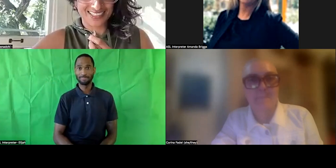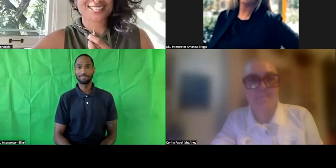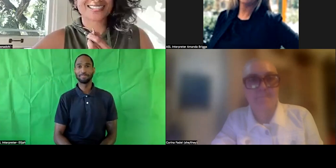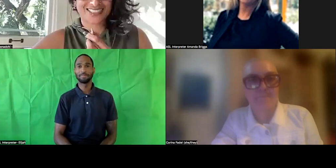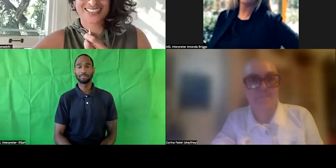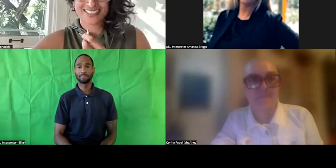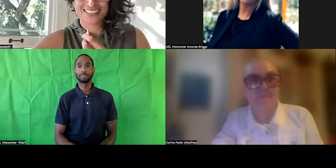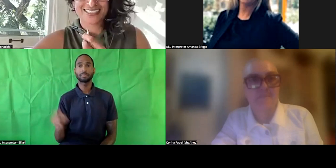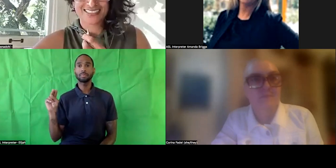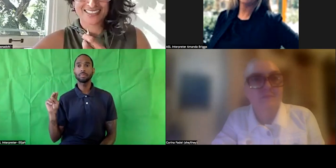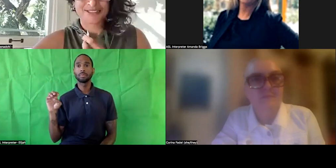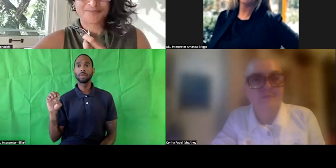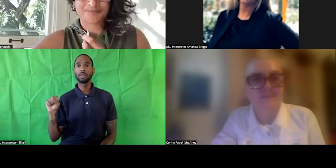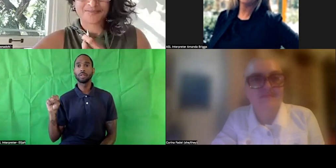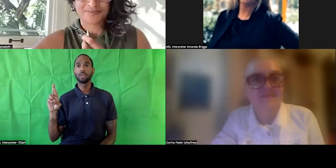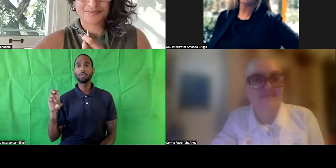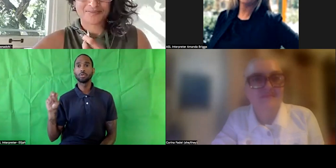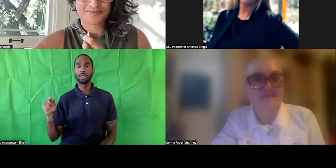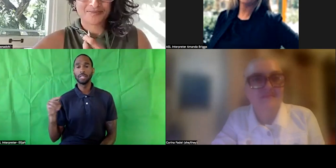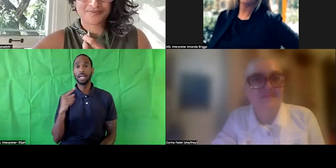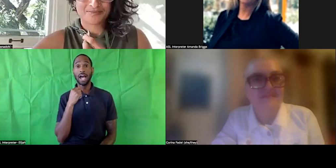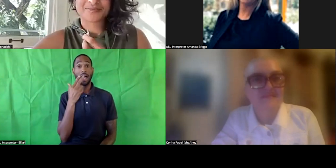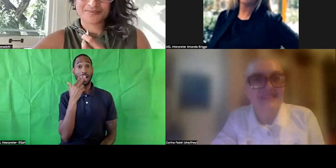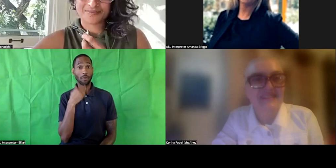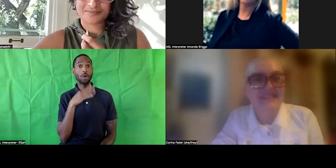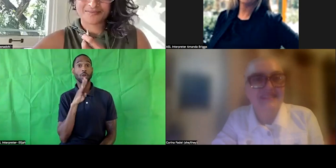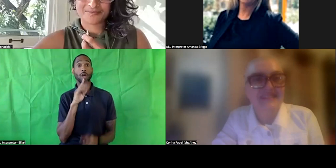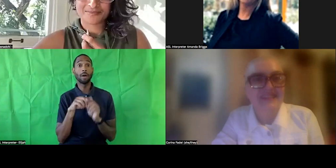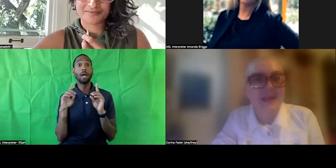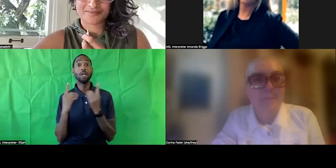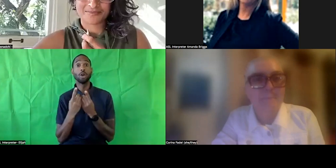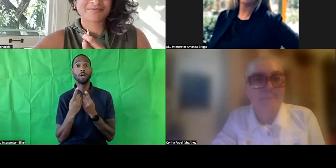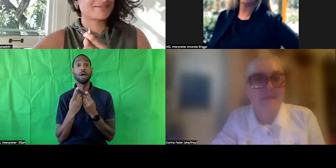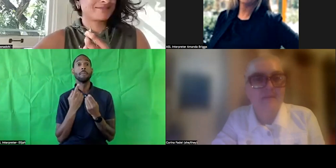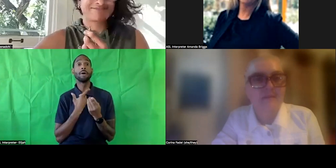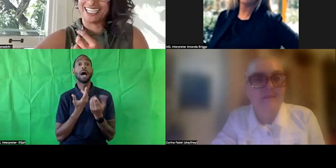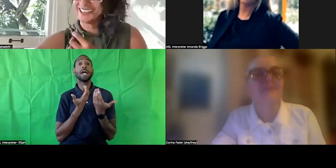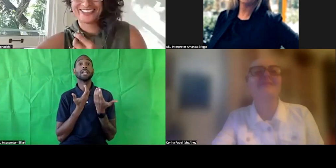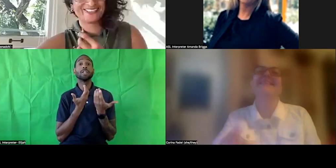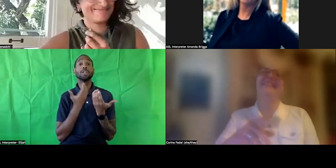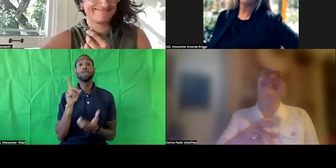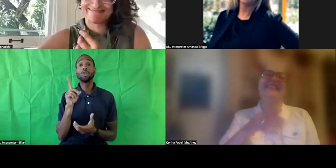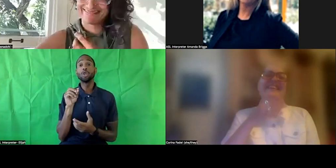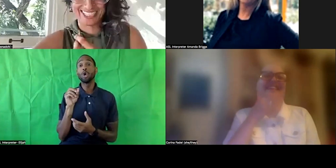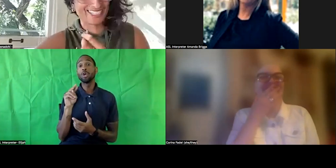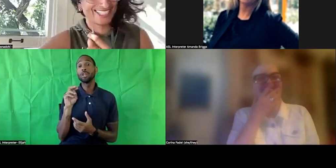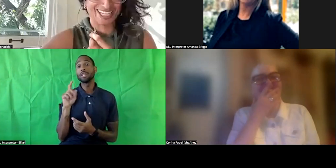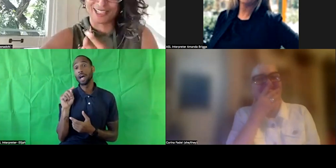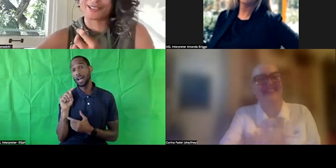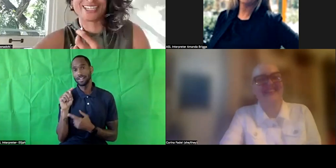I think it's funny that we're talking about donuts, but I do not want is also part of the